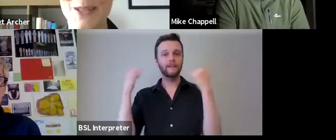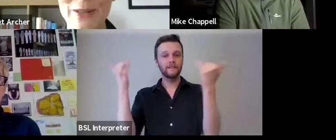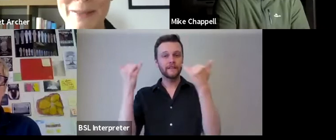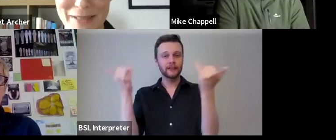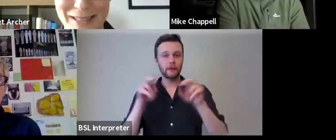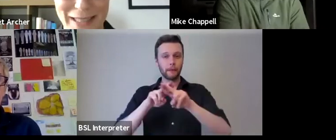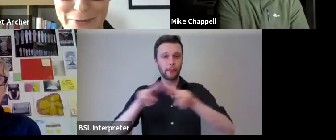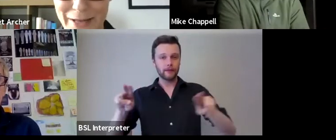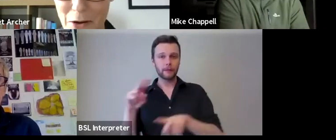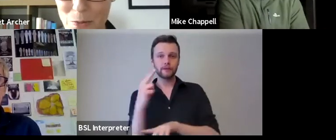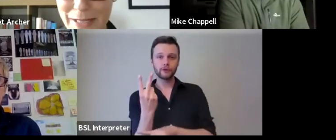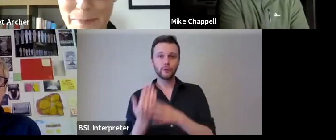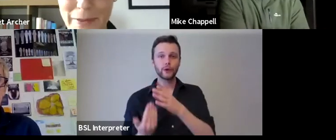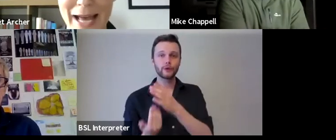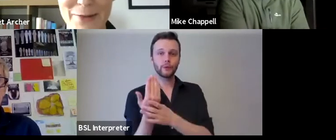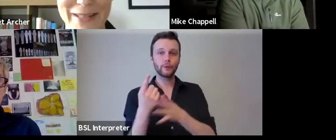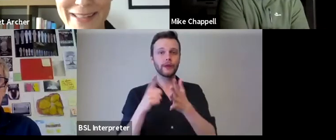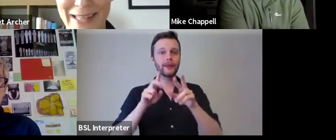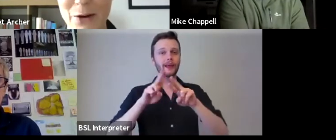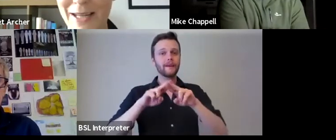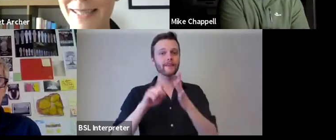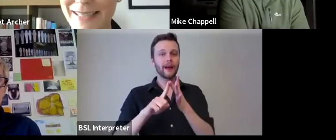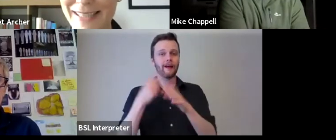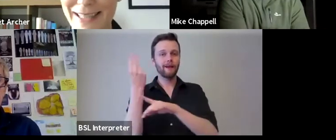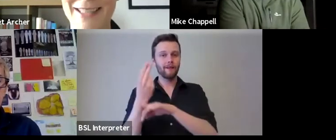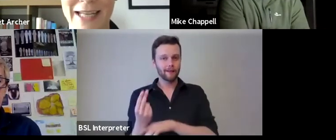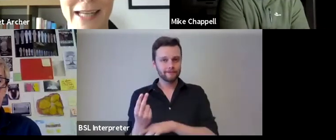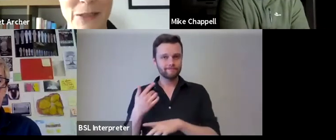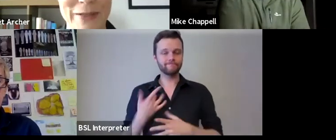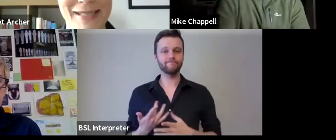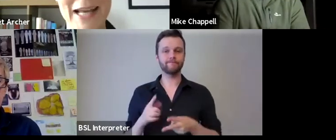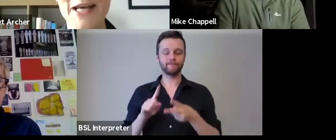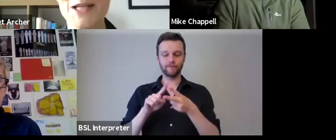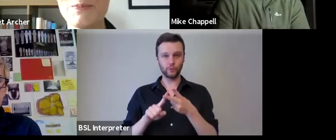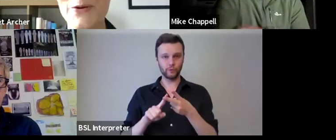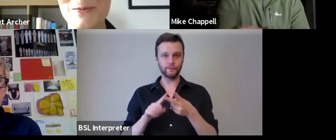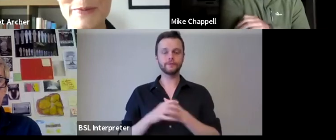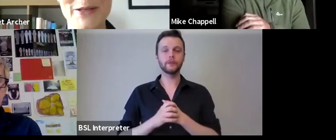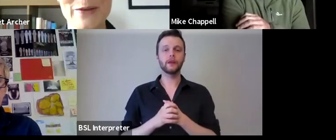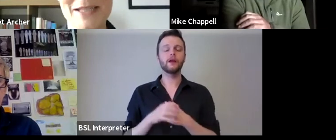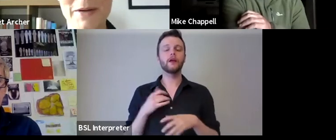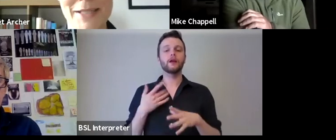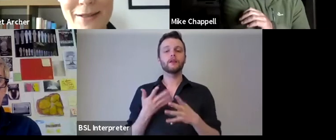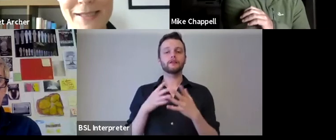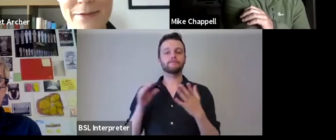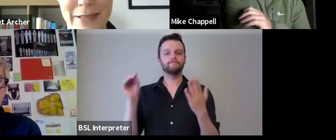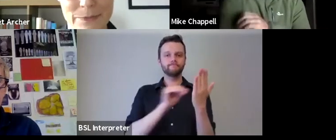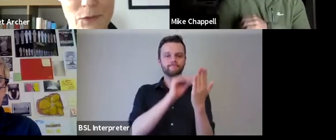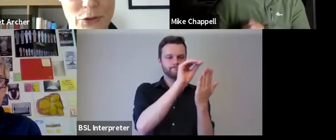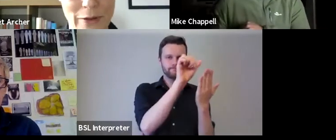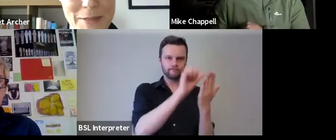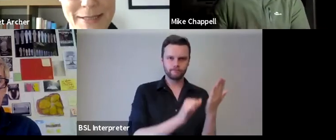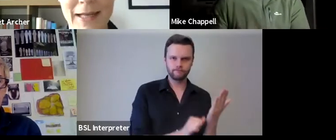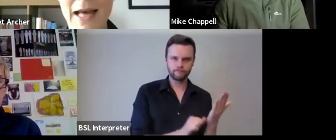two newly commissioned EFI artworks by Anna Riddler and Caroline Sinders and Jake Elwes. The programme's been curated by Chancellor's